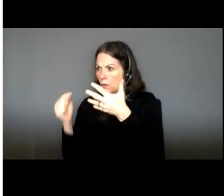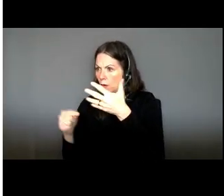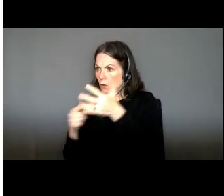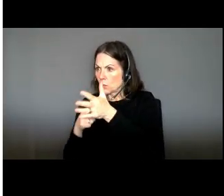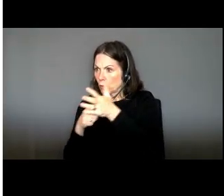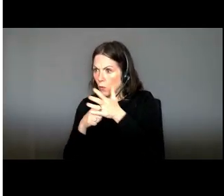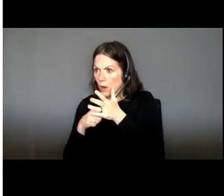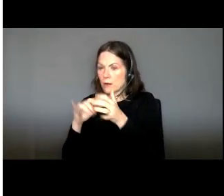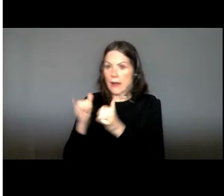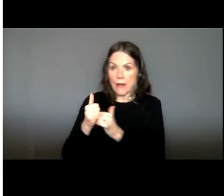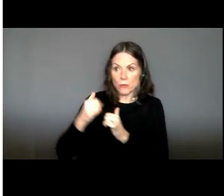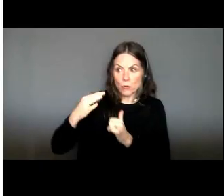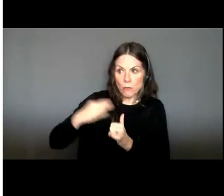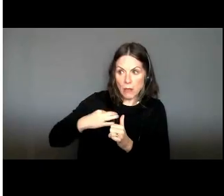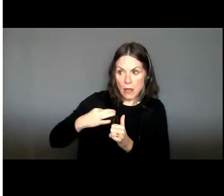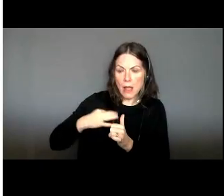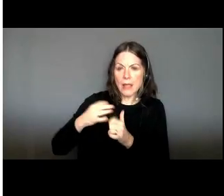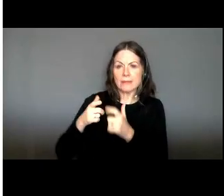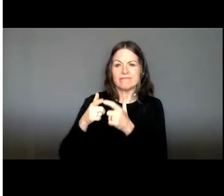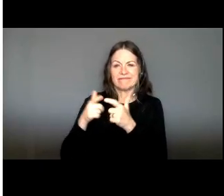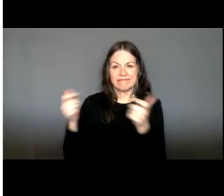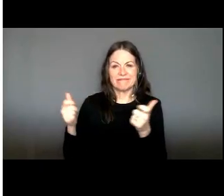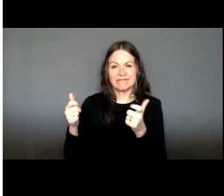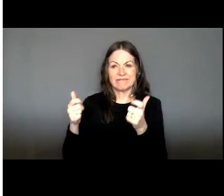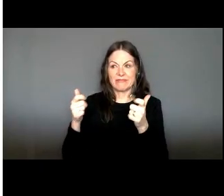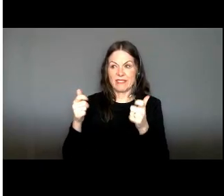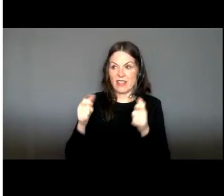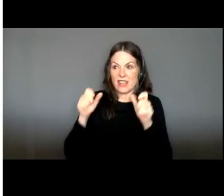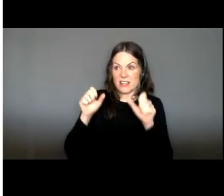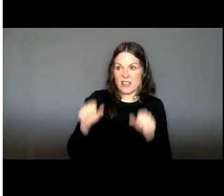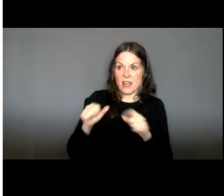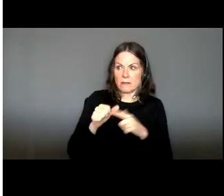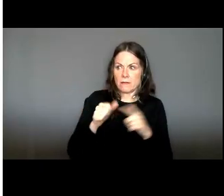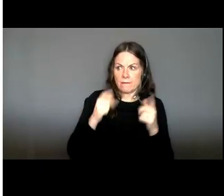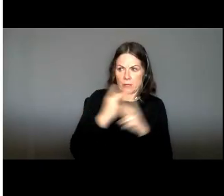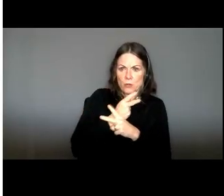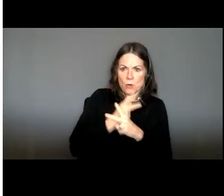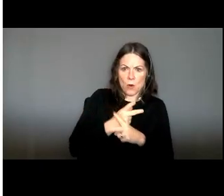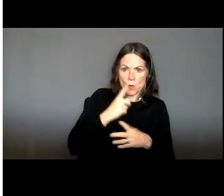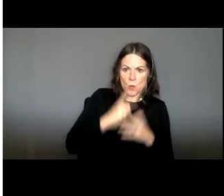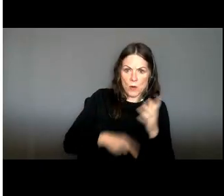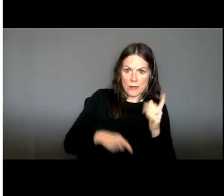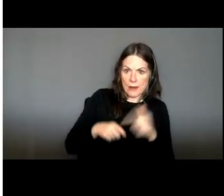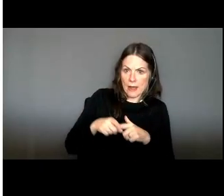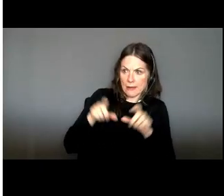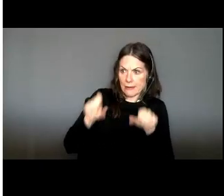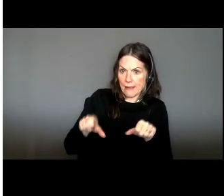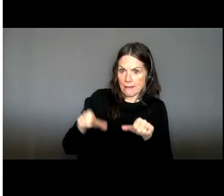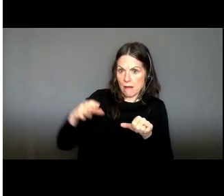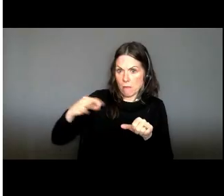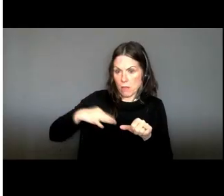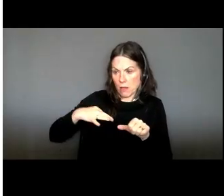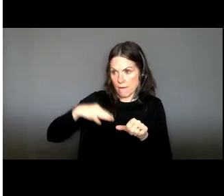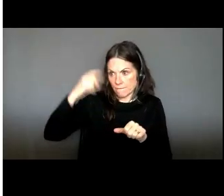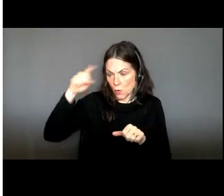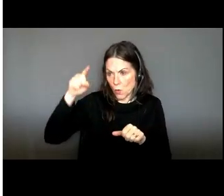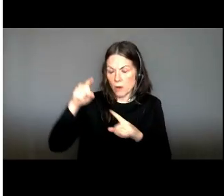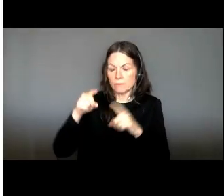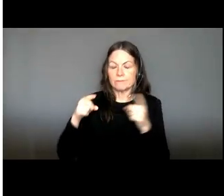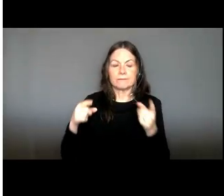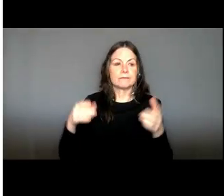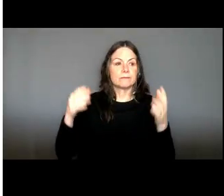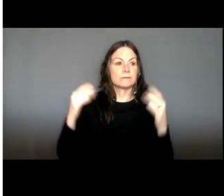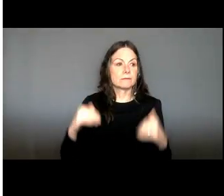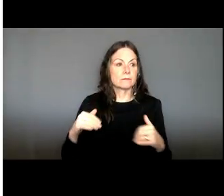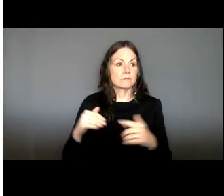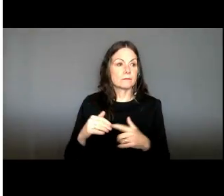application process, and more, and organize their recommendations on a dashboard. Those who are most likely to discover new